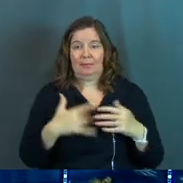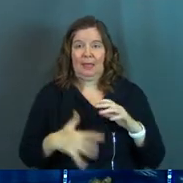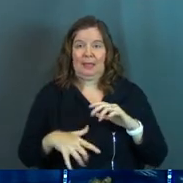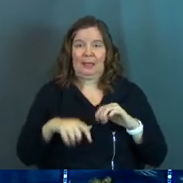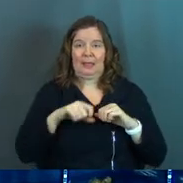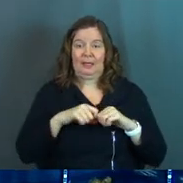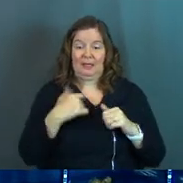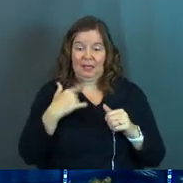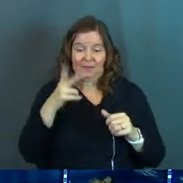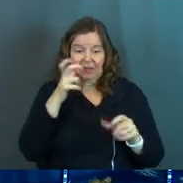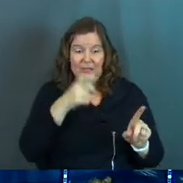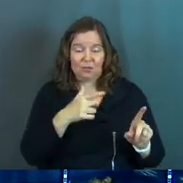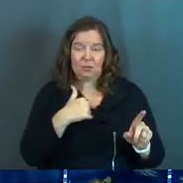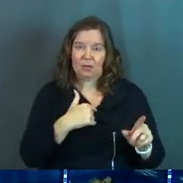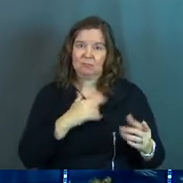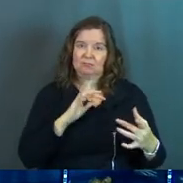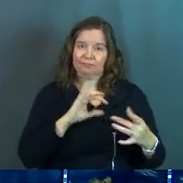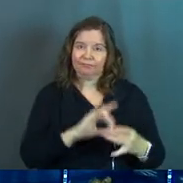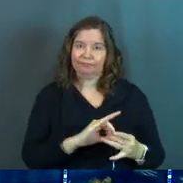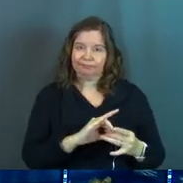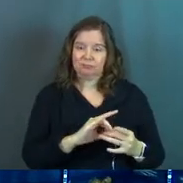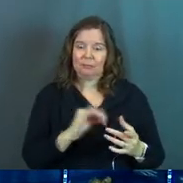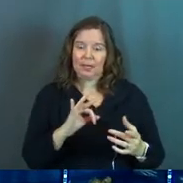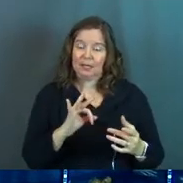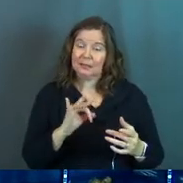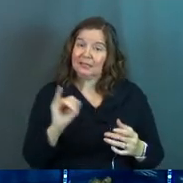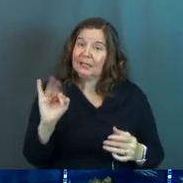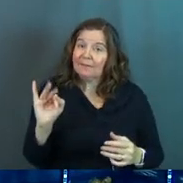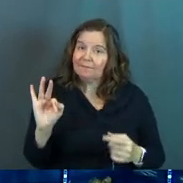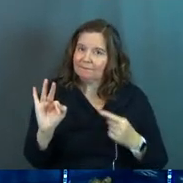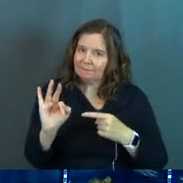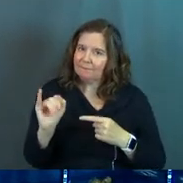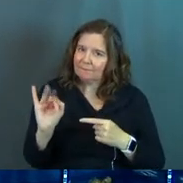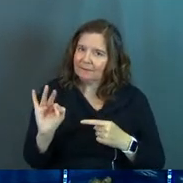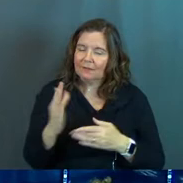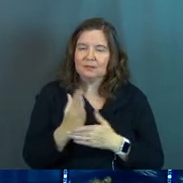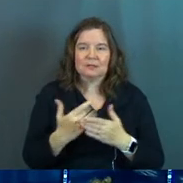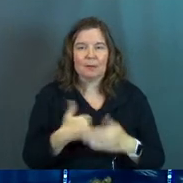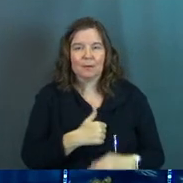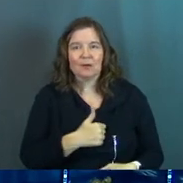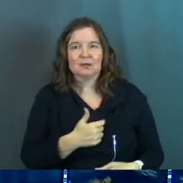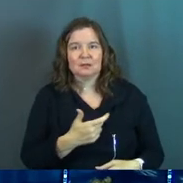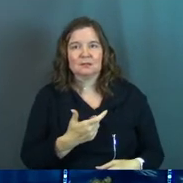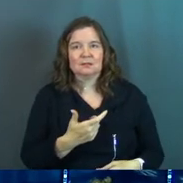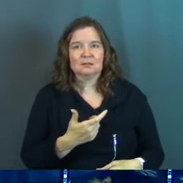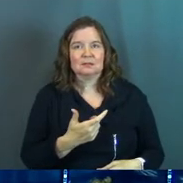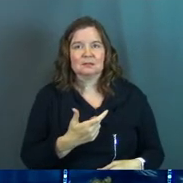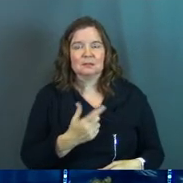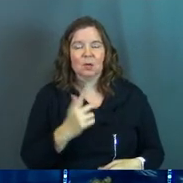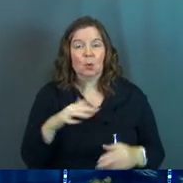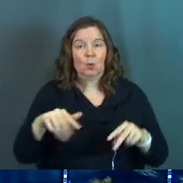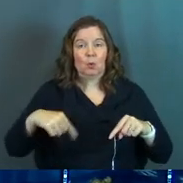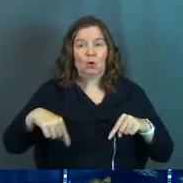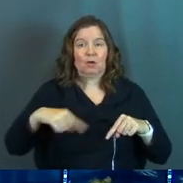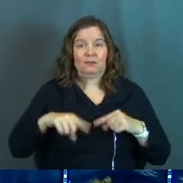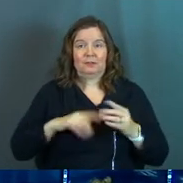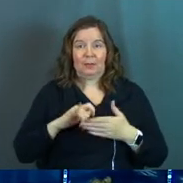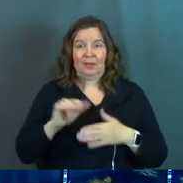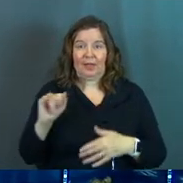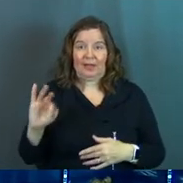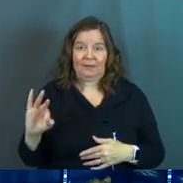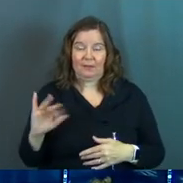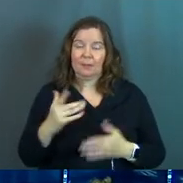And if they listen to you, you've won them over. And it's an if. And some of us we're nervous about that